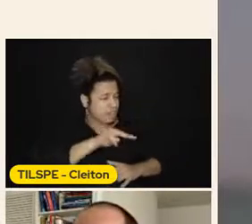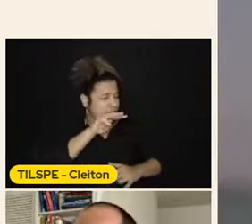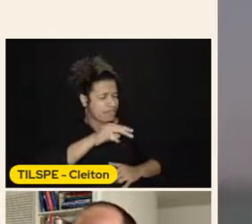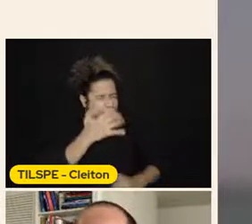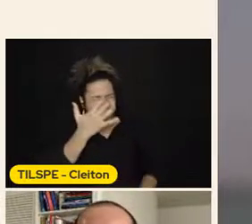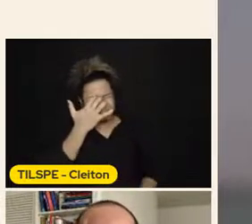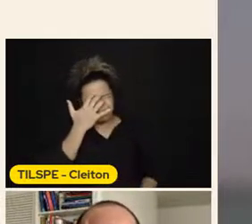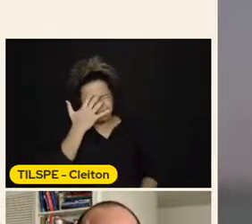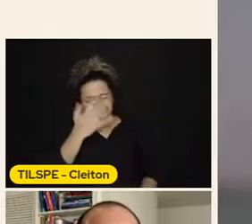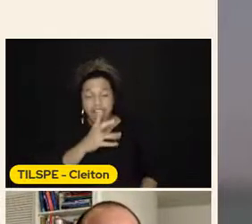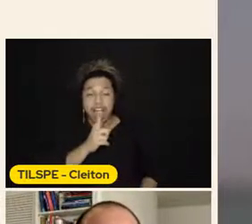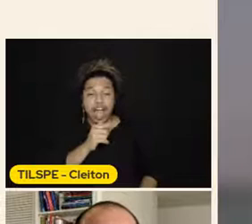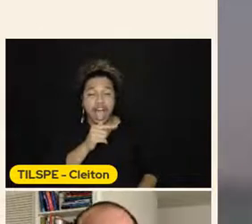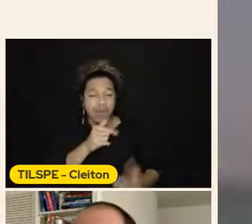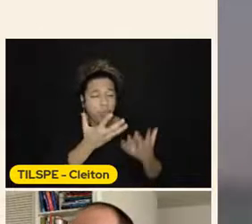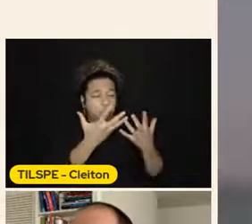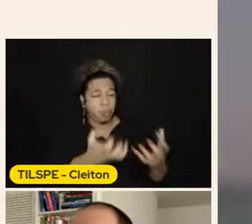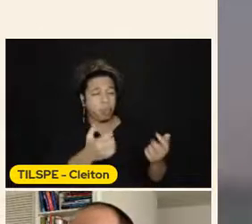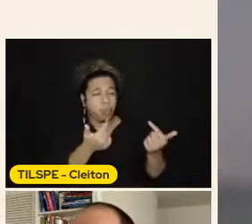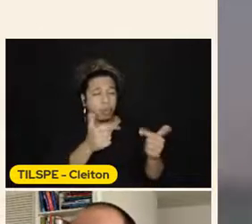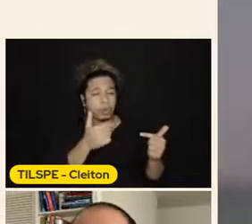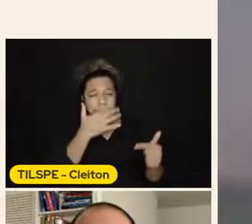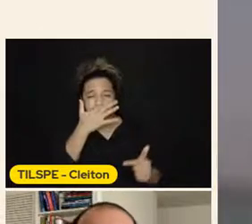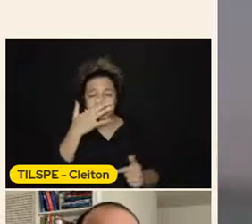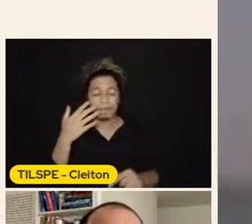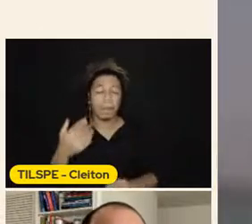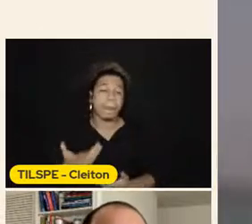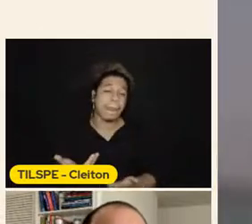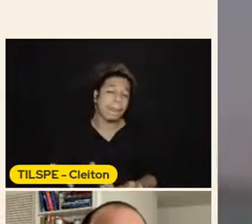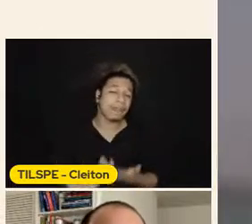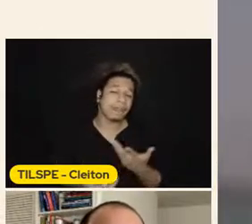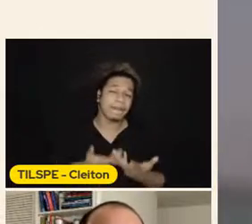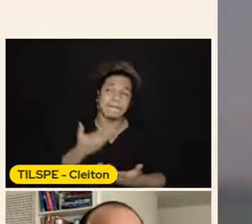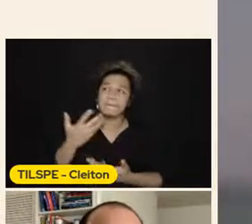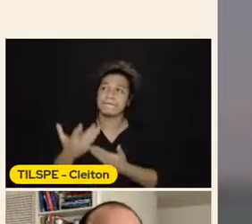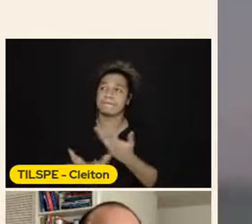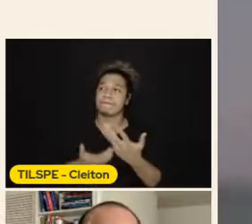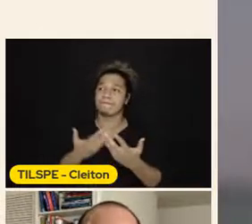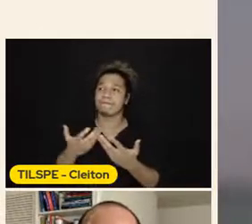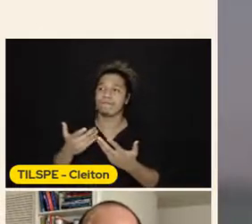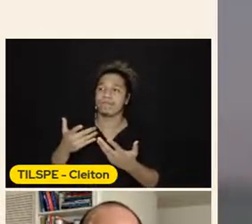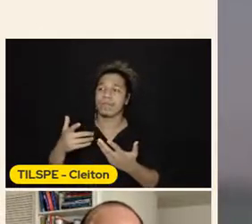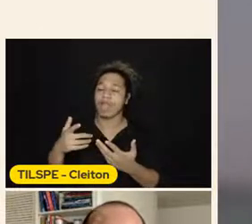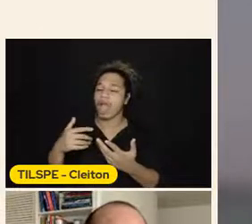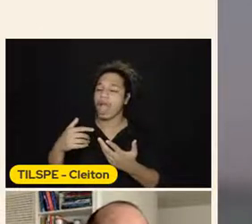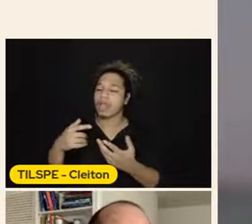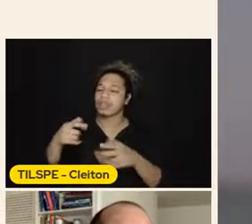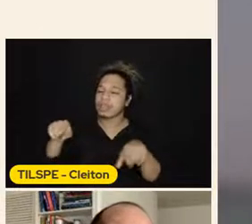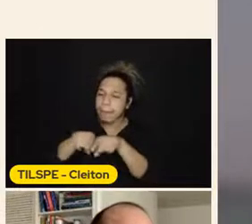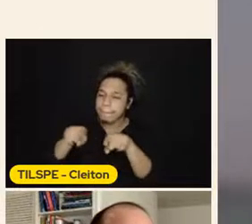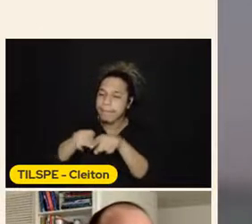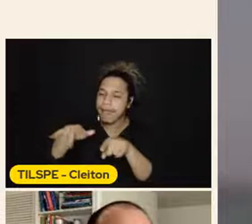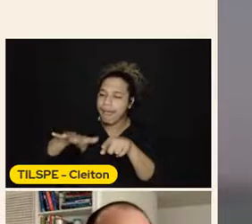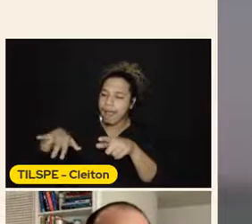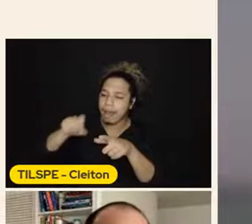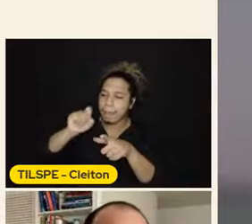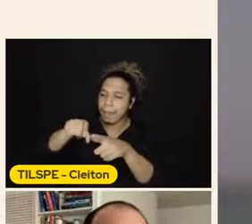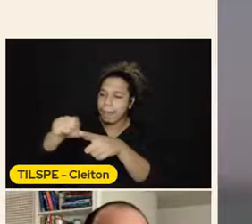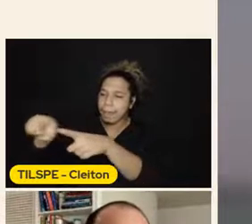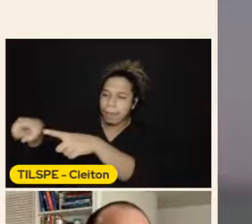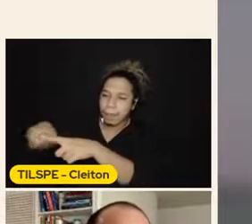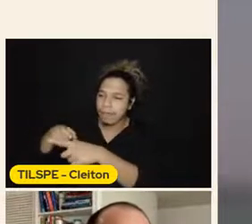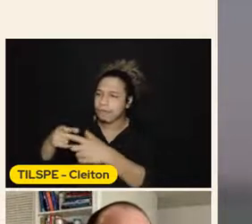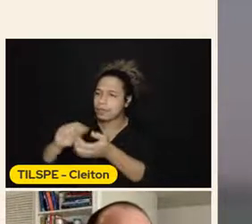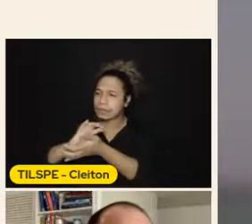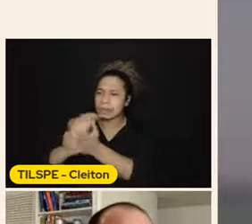water. Their plantation had been completely destroyed. And he was the only one in the school